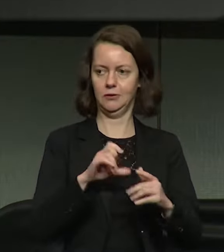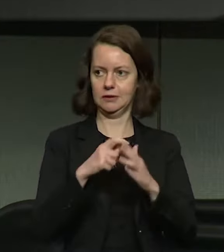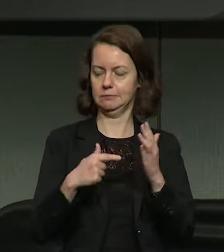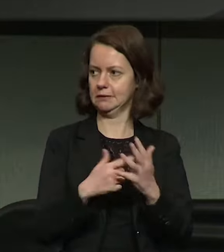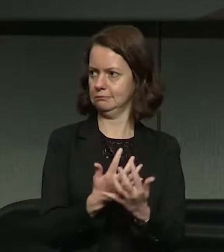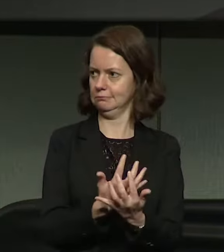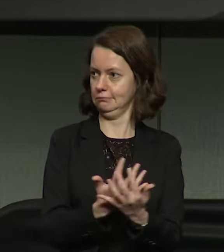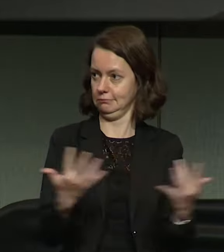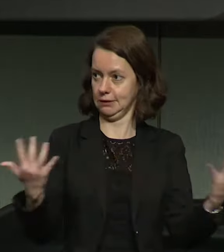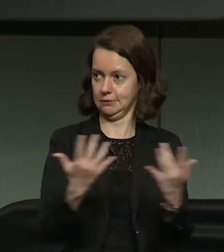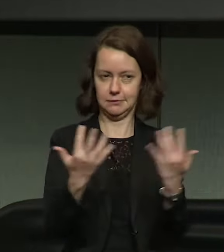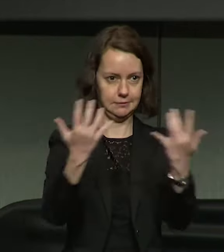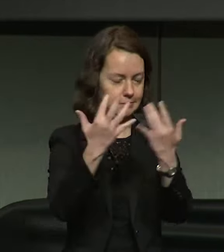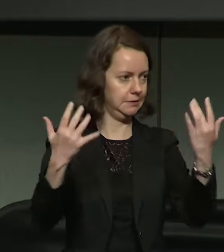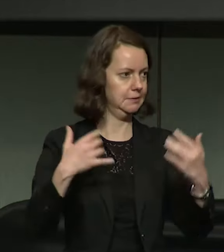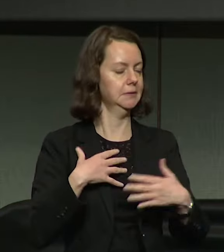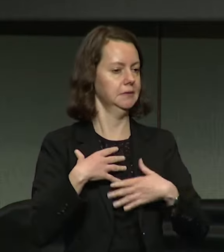so big.